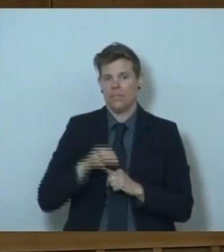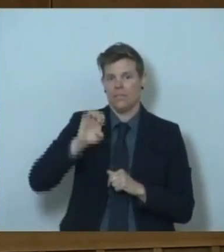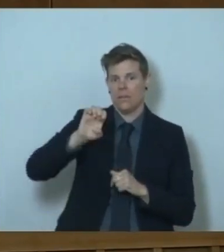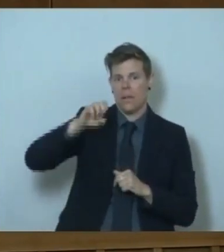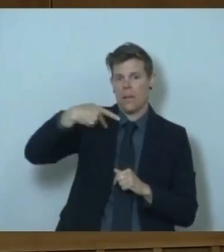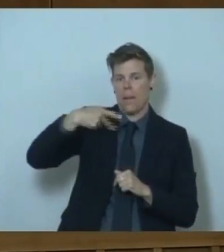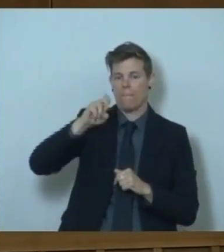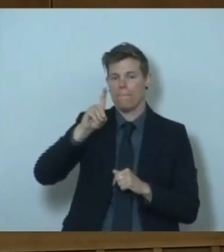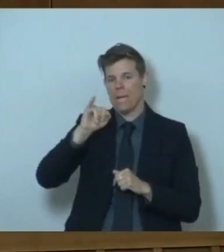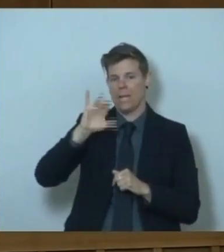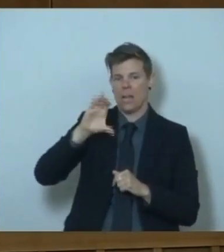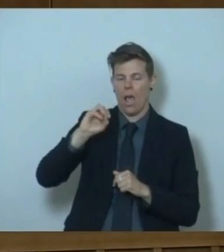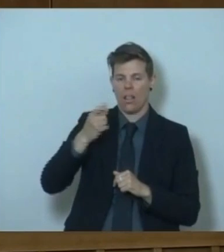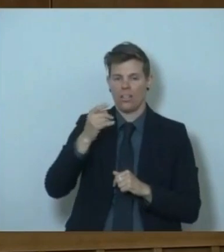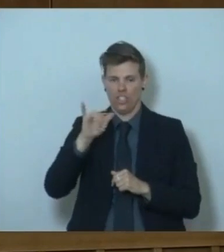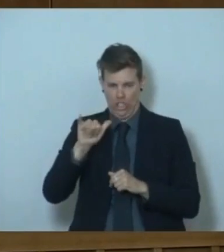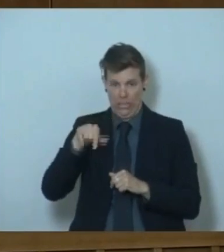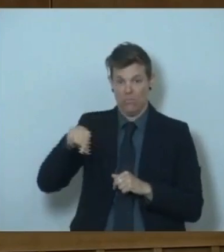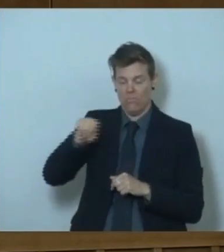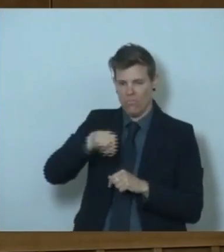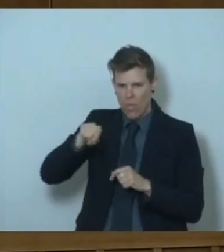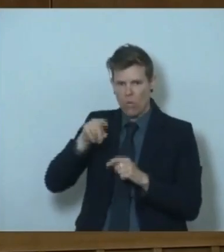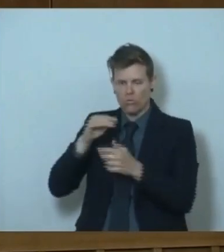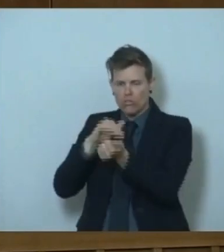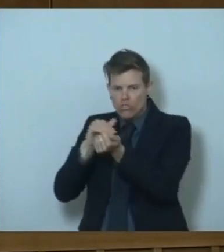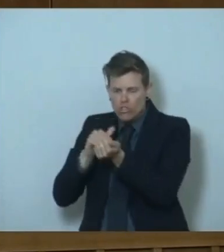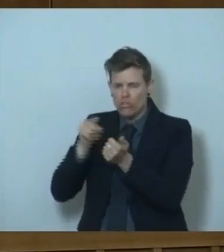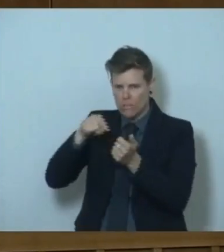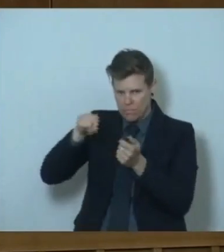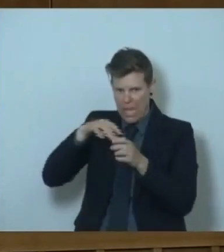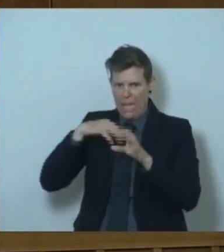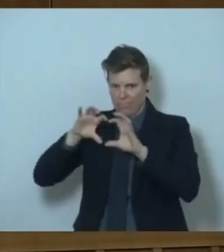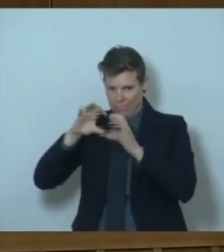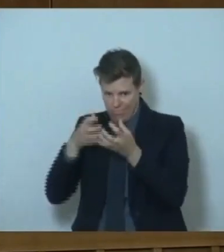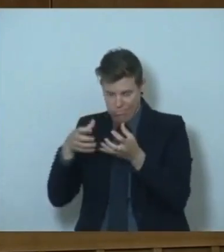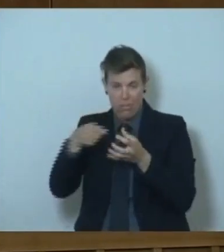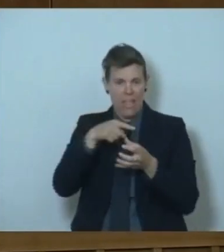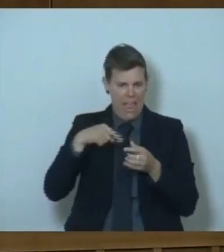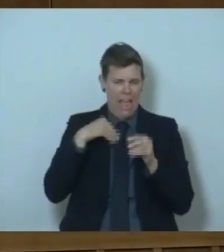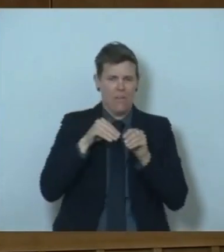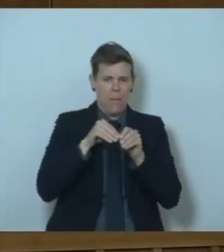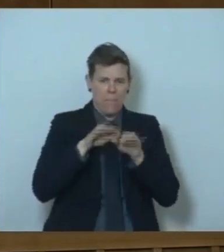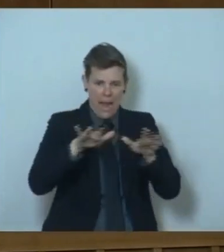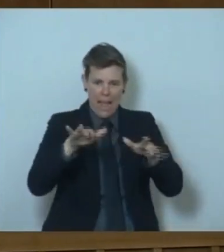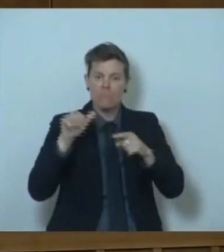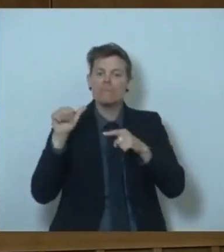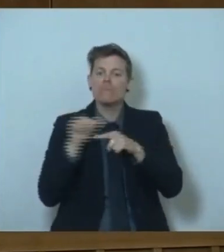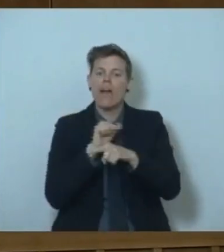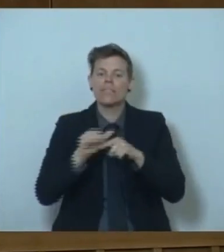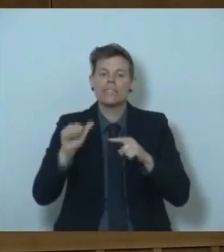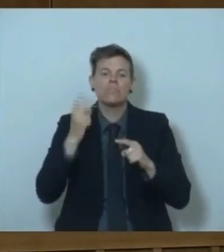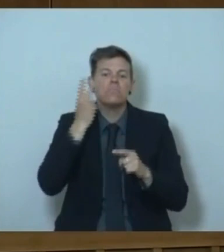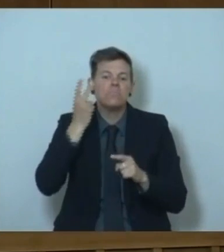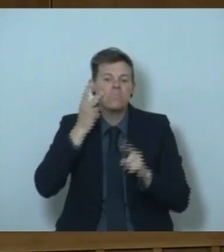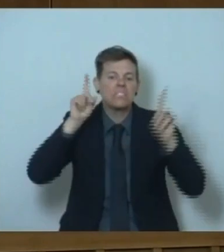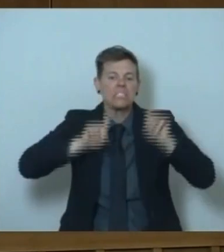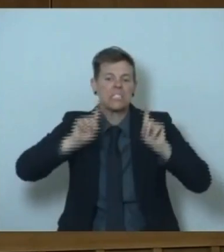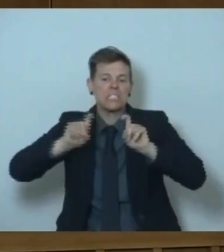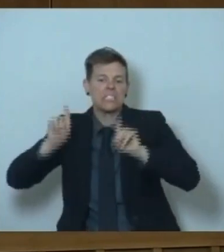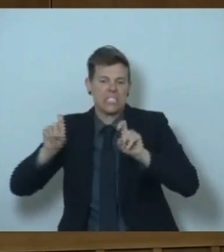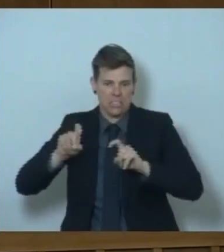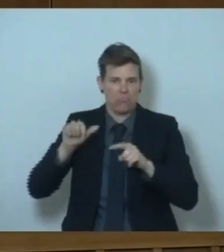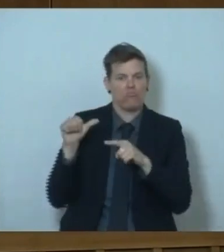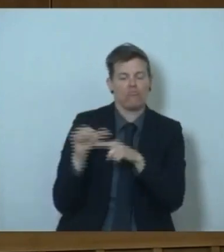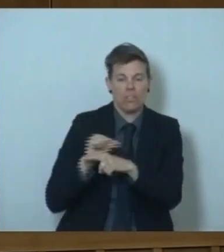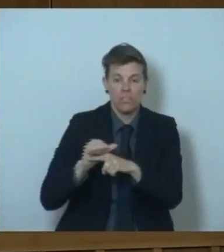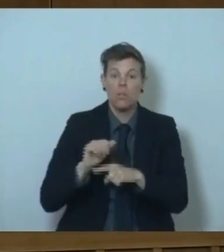a pandemic exercise that helped them upgrade their practices. But having said that, I think